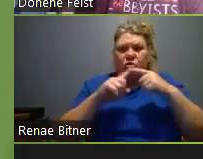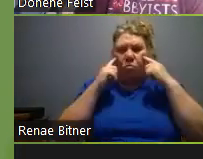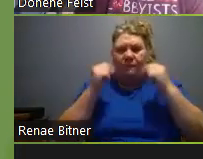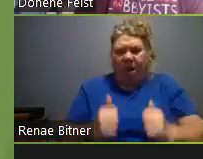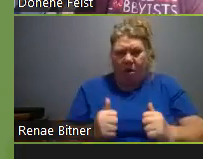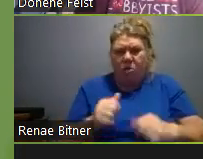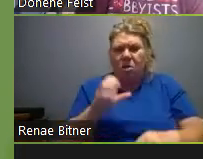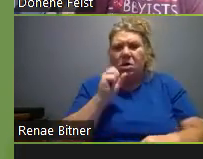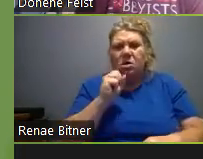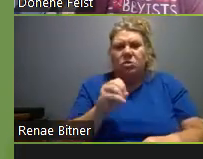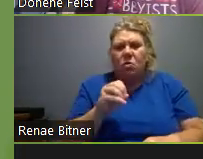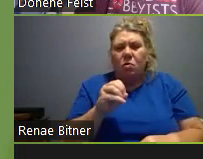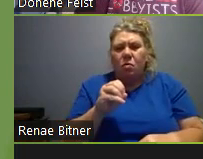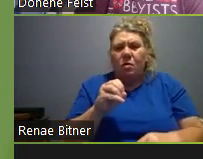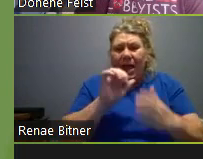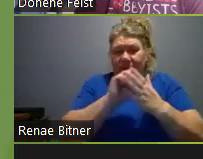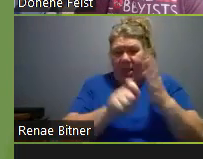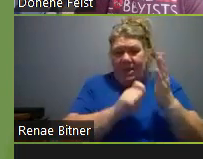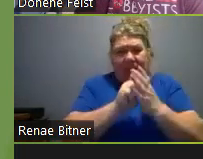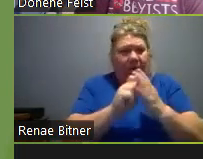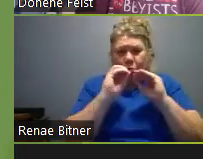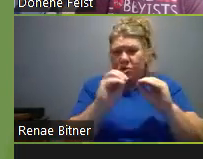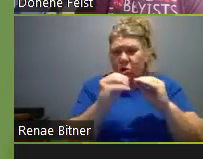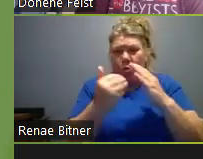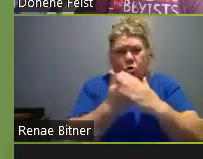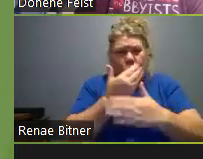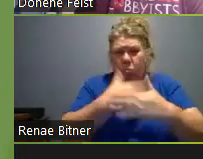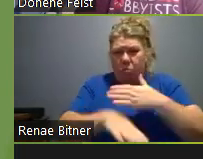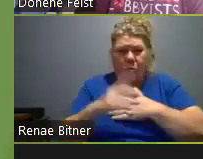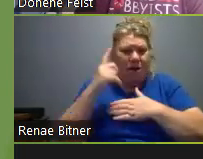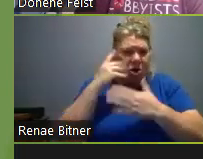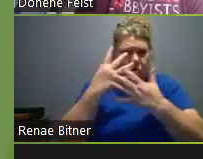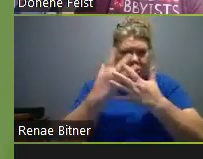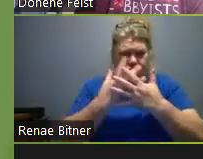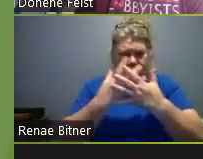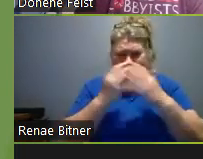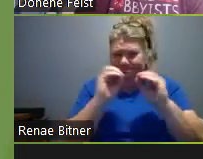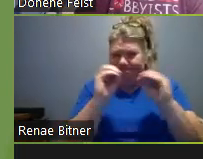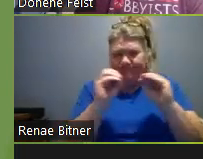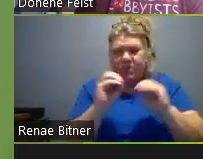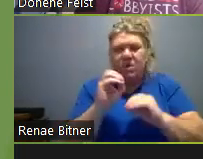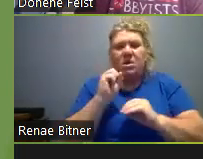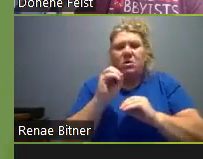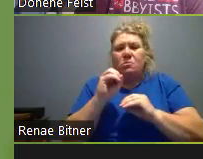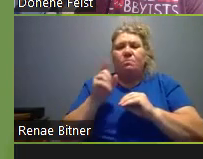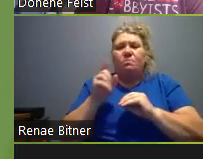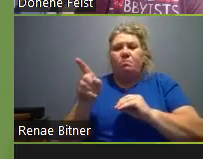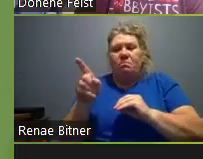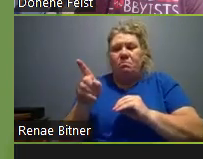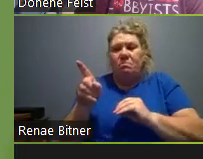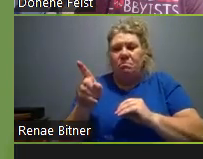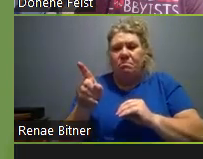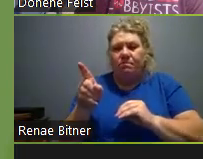So at that time, there was no newborn hearing screenings, and he was